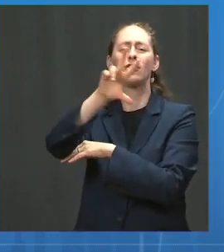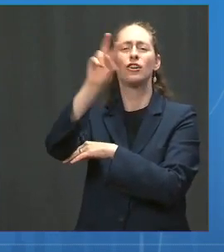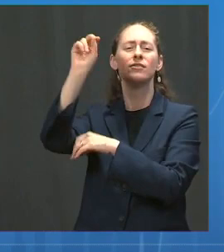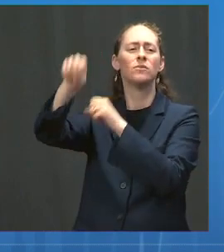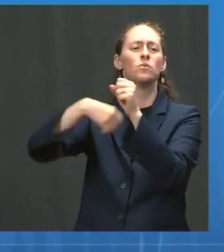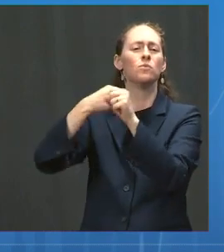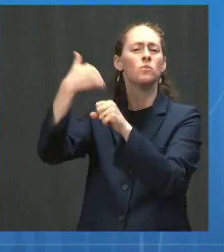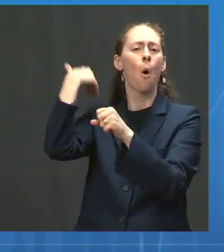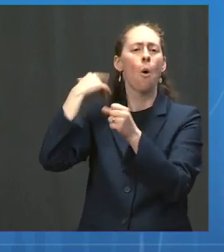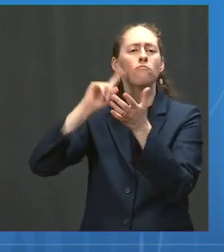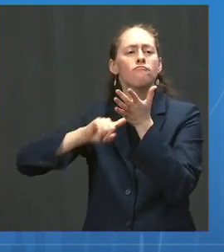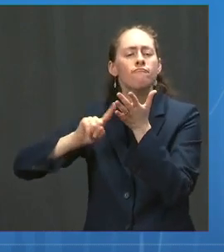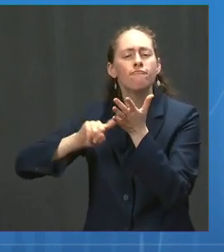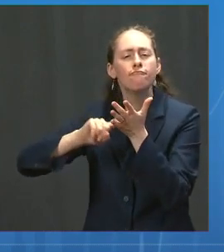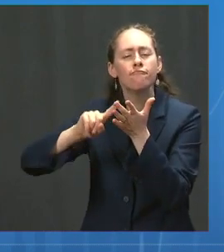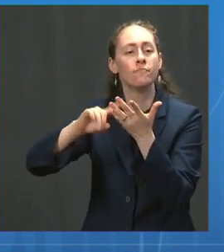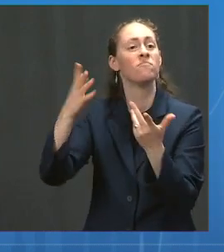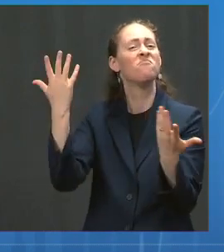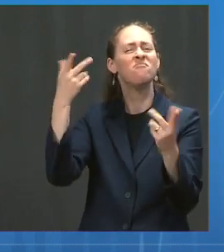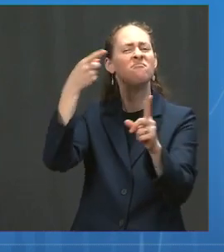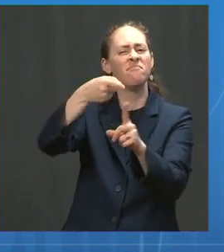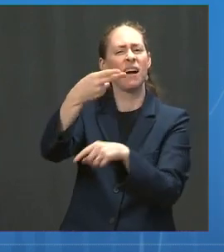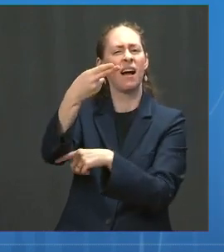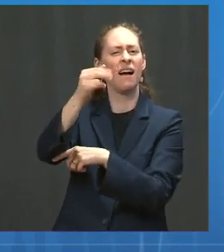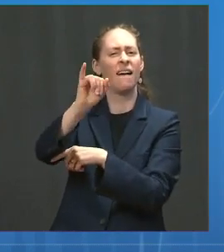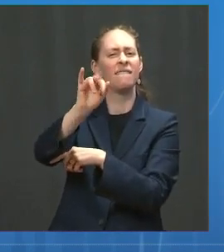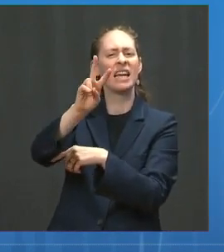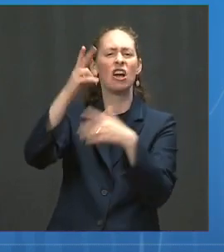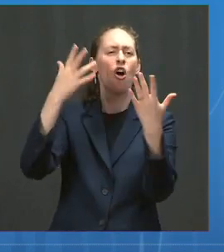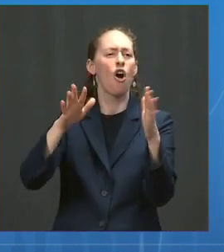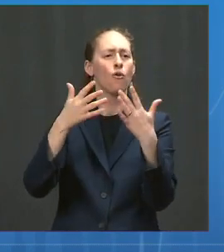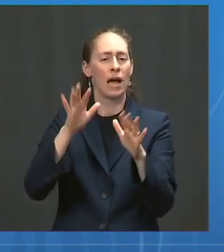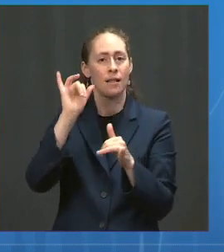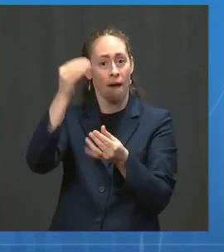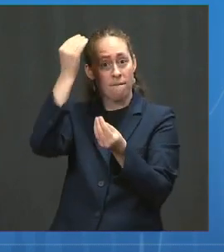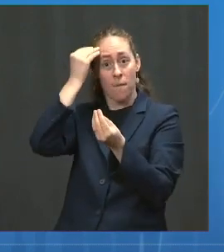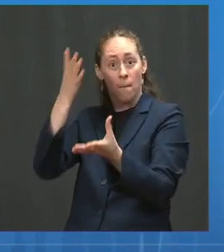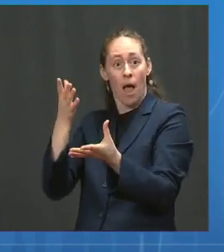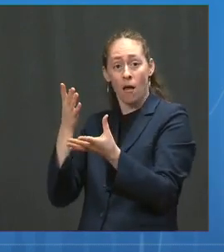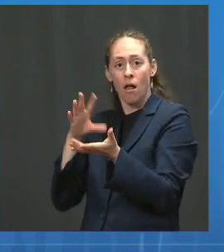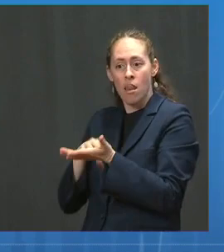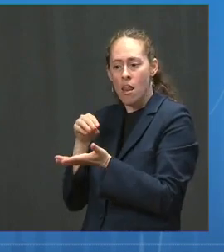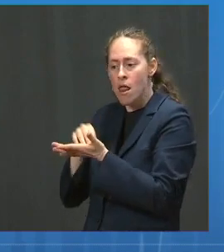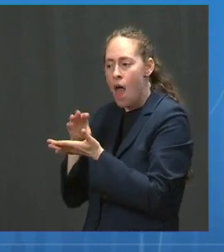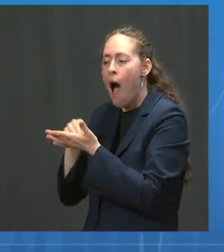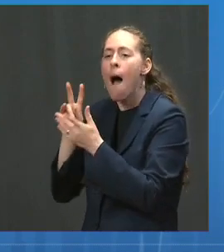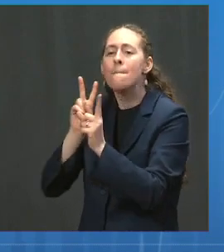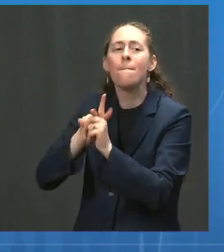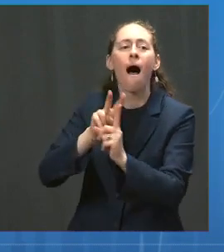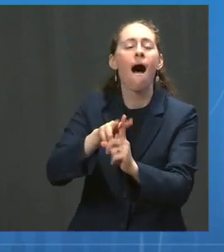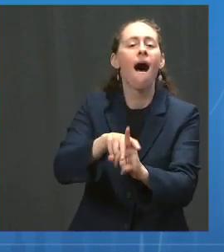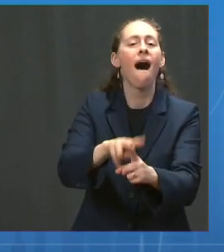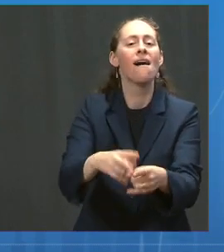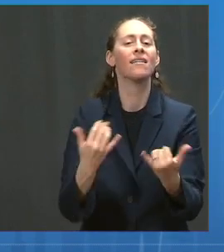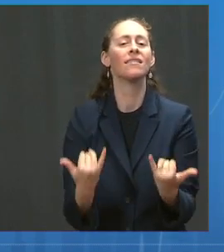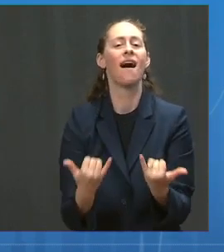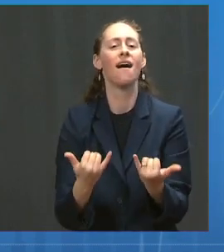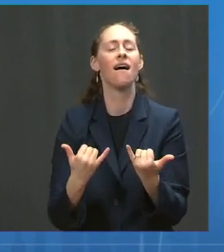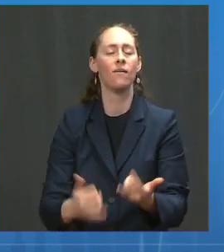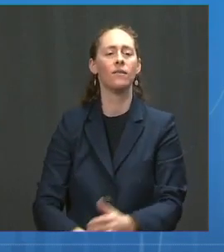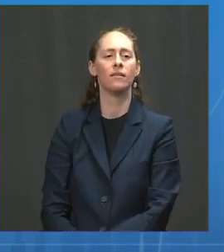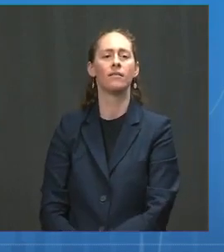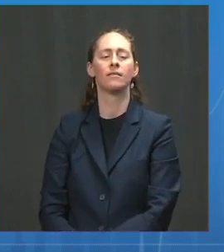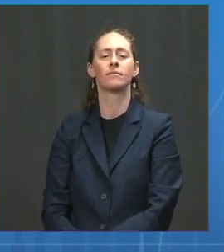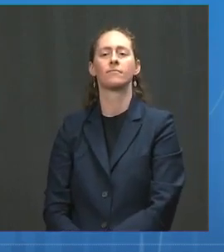an immunogen that would be highly immunogenic to get the kind of high efficacy and effectiveness that we got